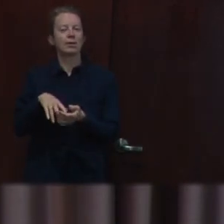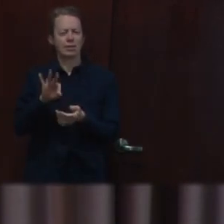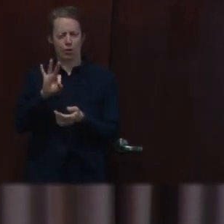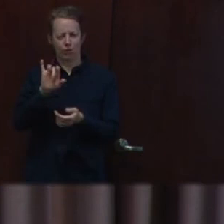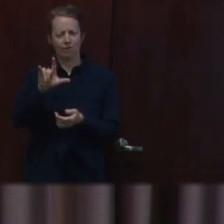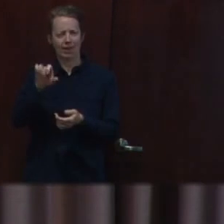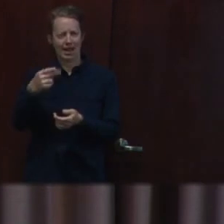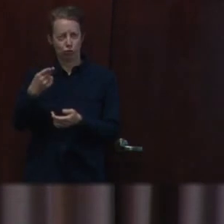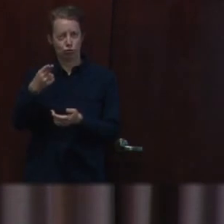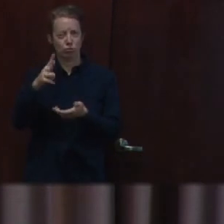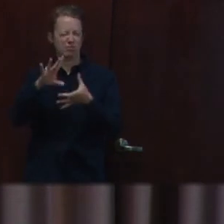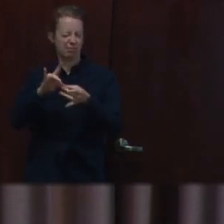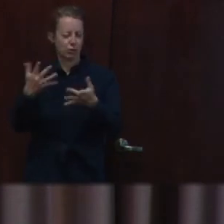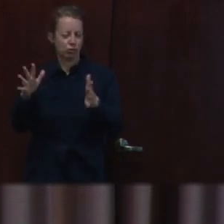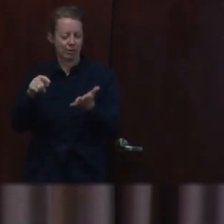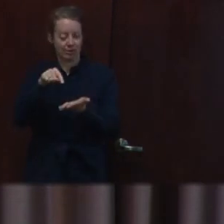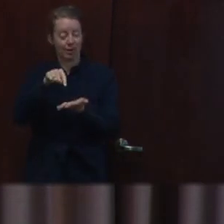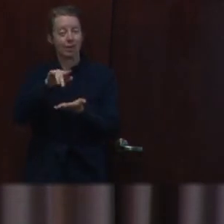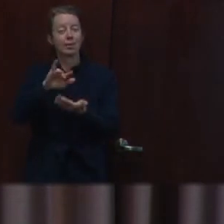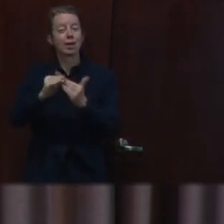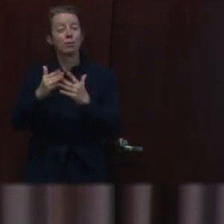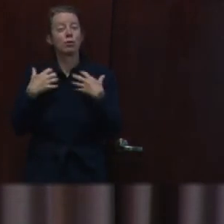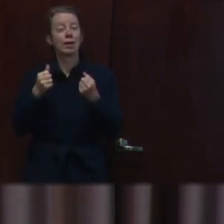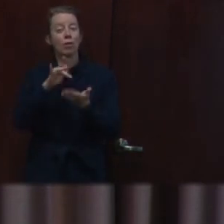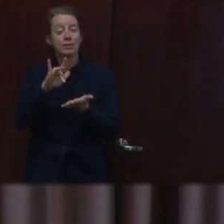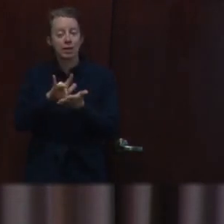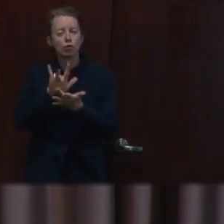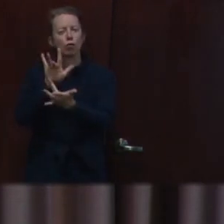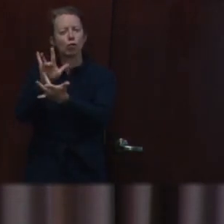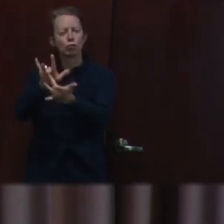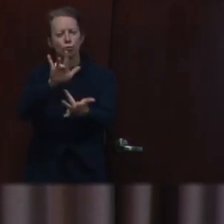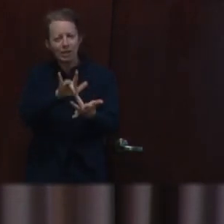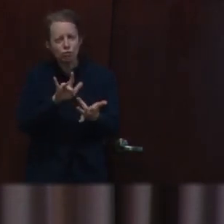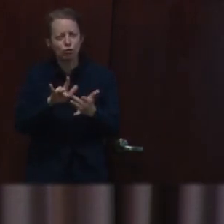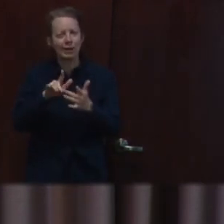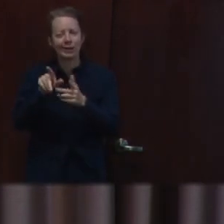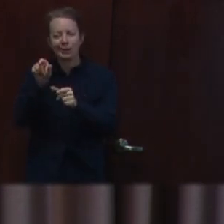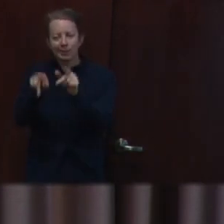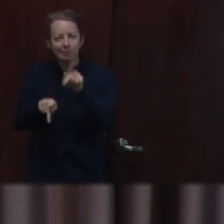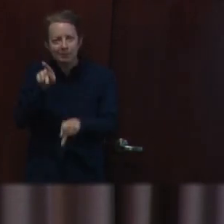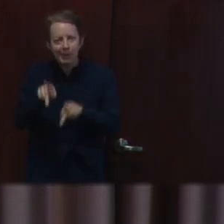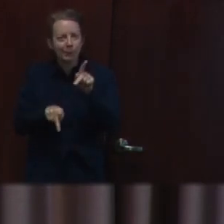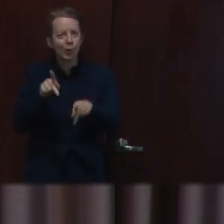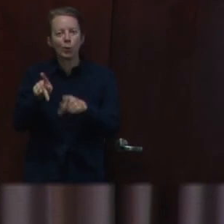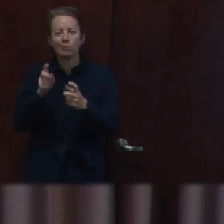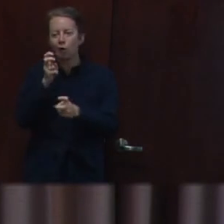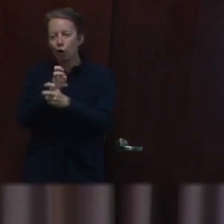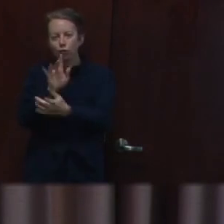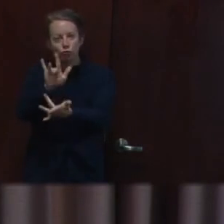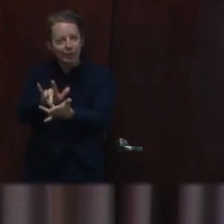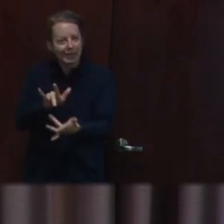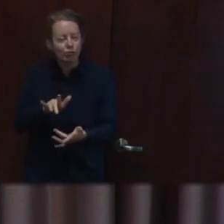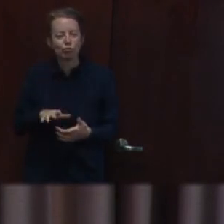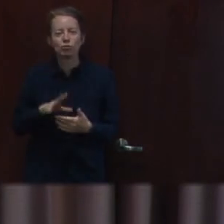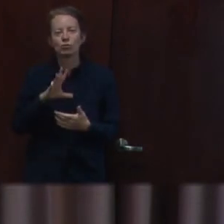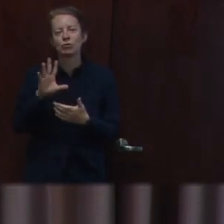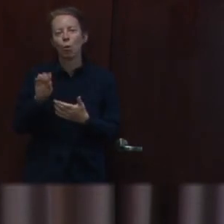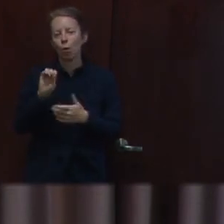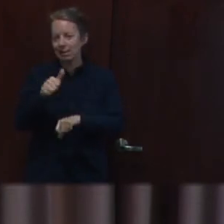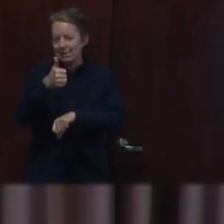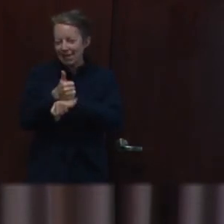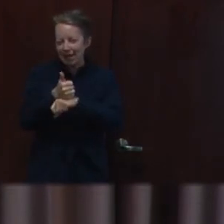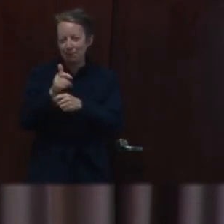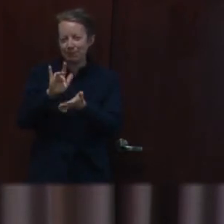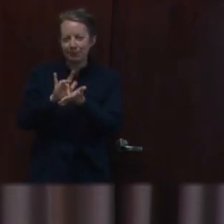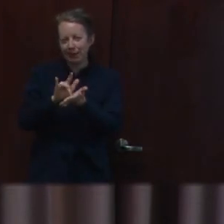reaching populations that we are eager to serve, either through our historically marginalized populations or our equity lens, or create medical homes where this